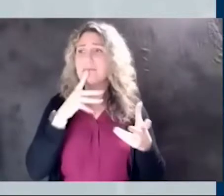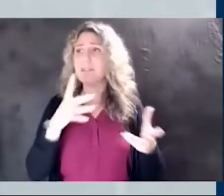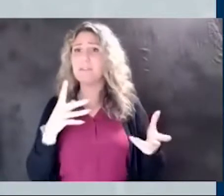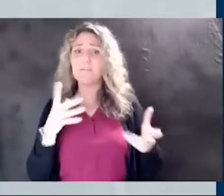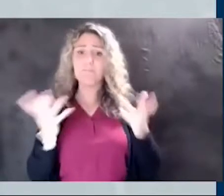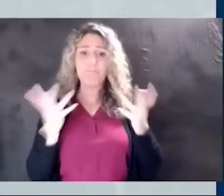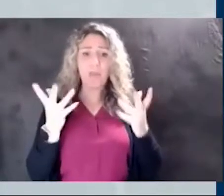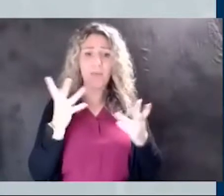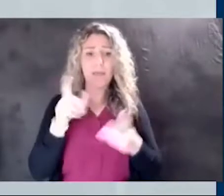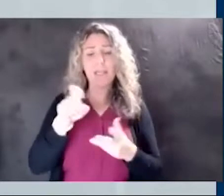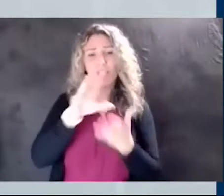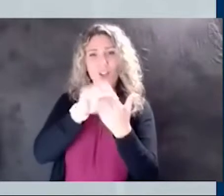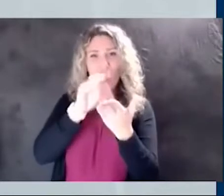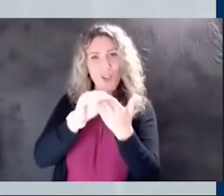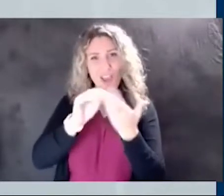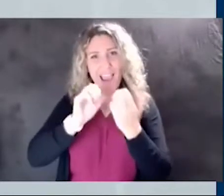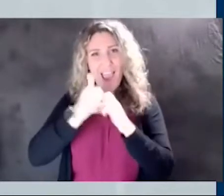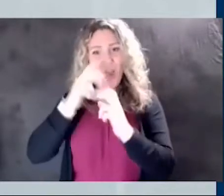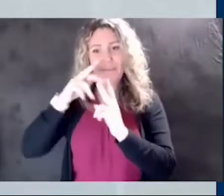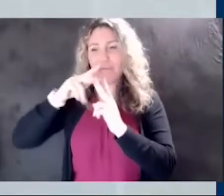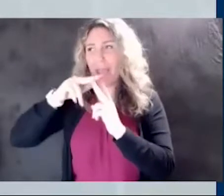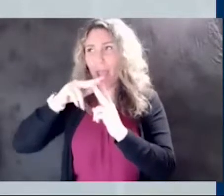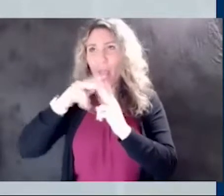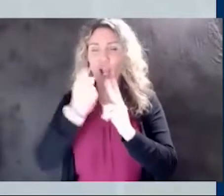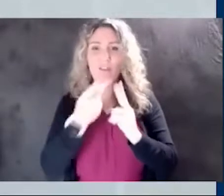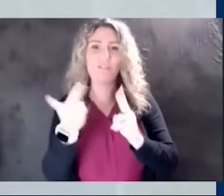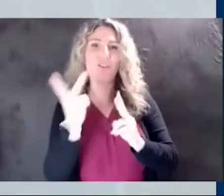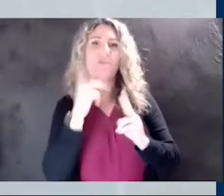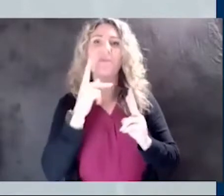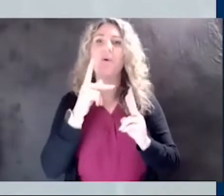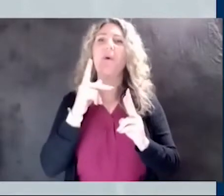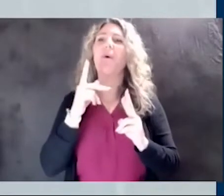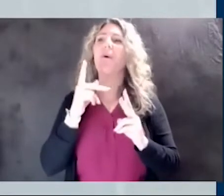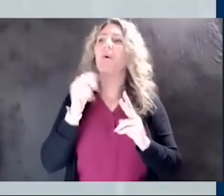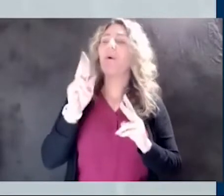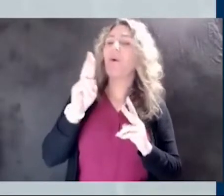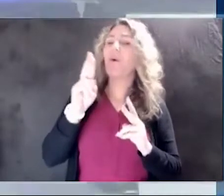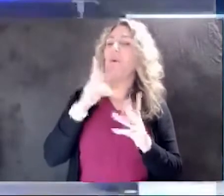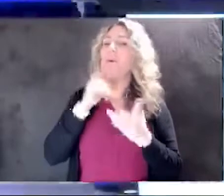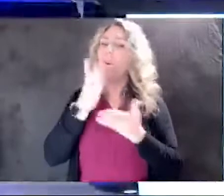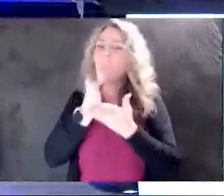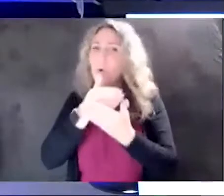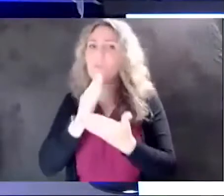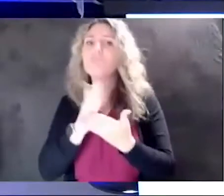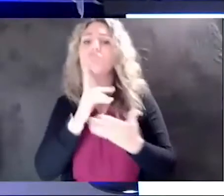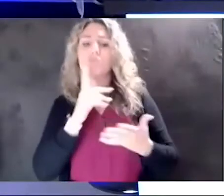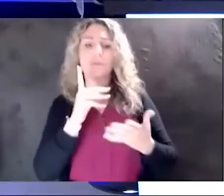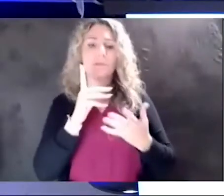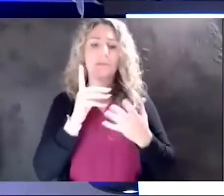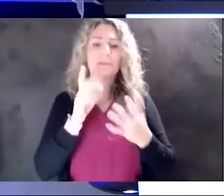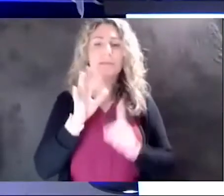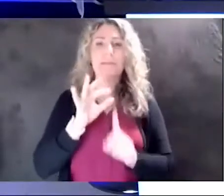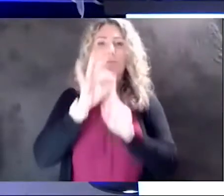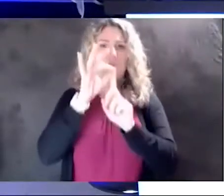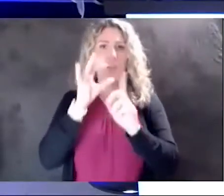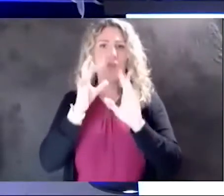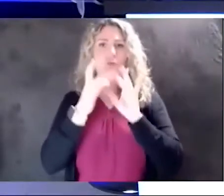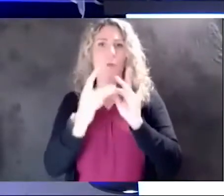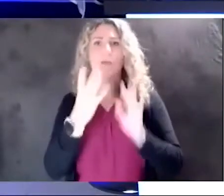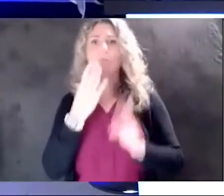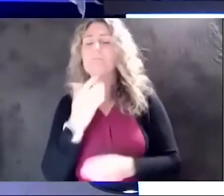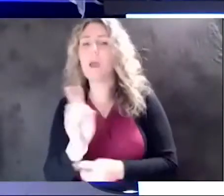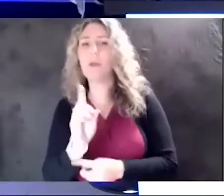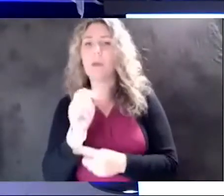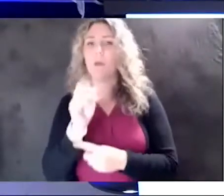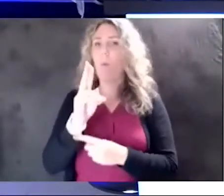to learn how to pair some of them, or kind of understand their portion size, especially if I'm dealing with diabetes or blood sugar control. Okay,